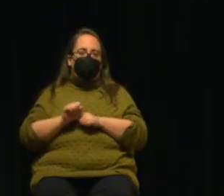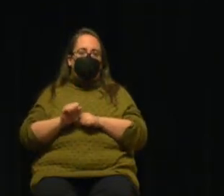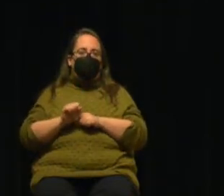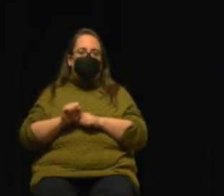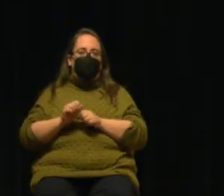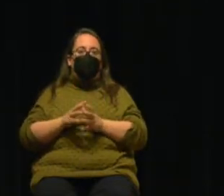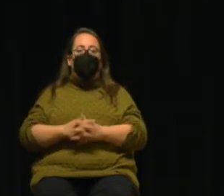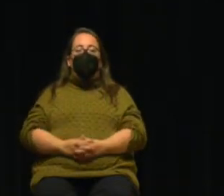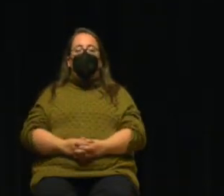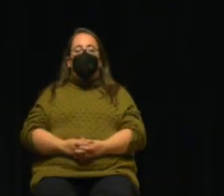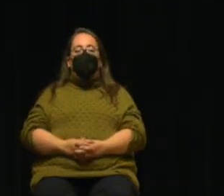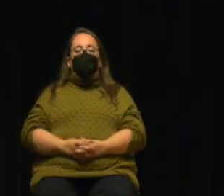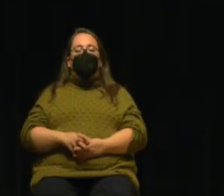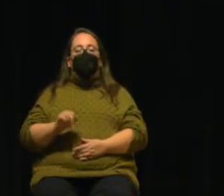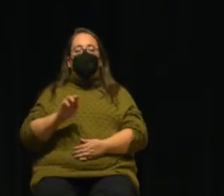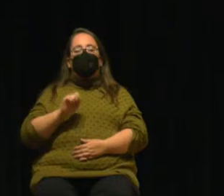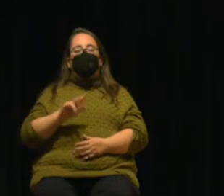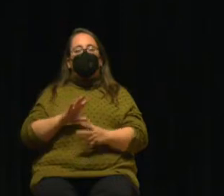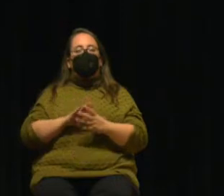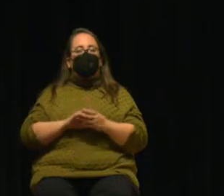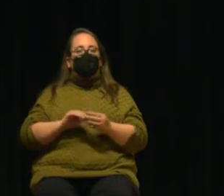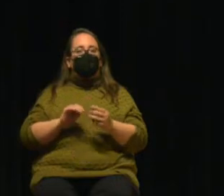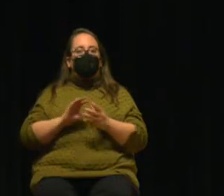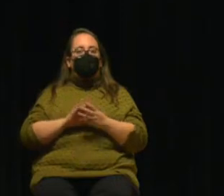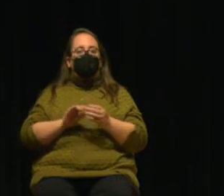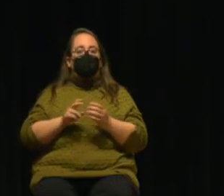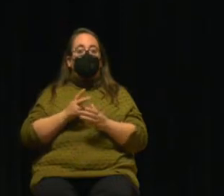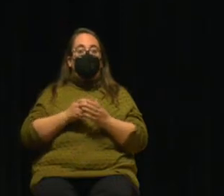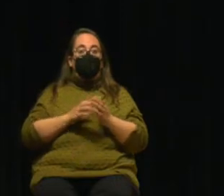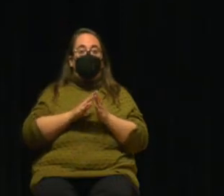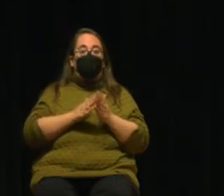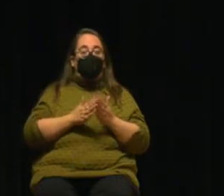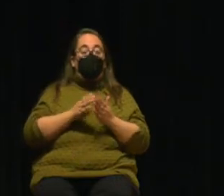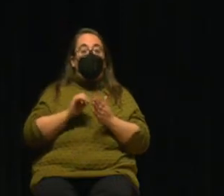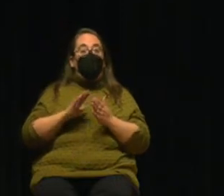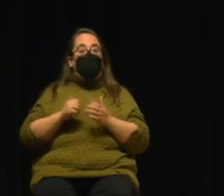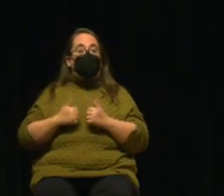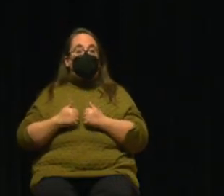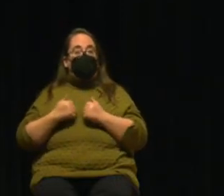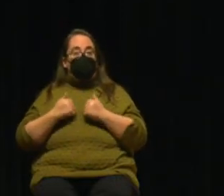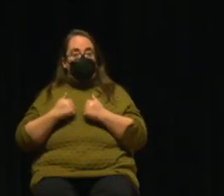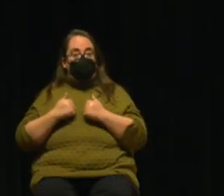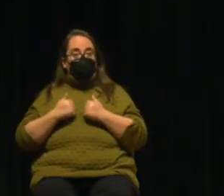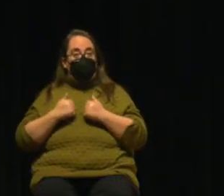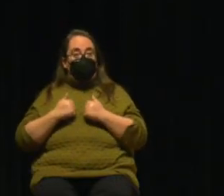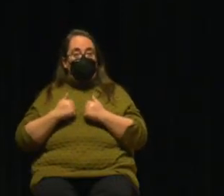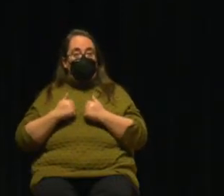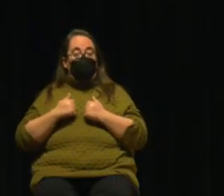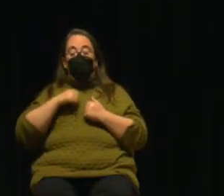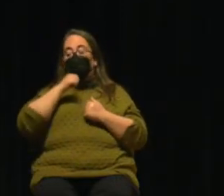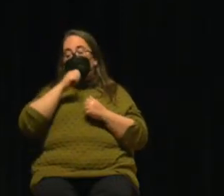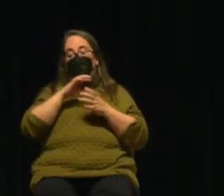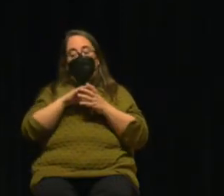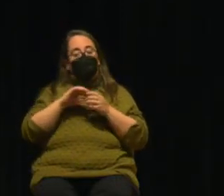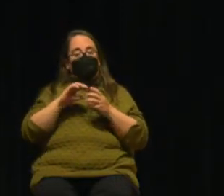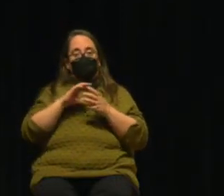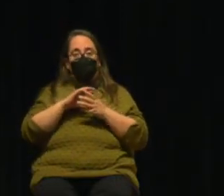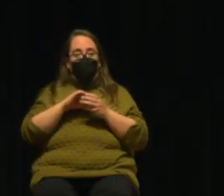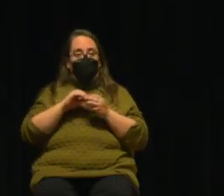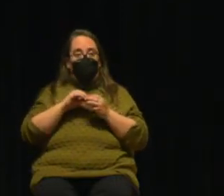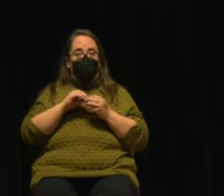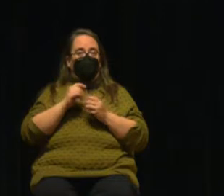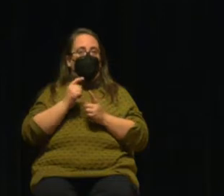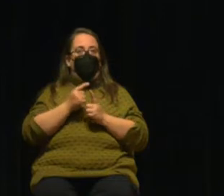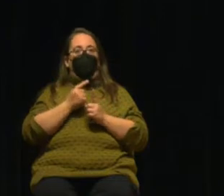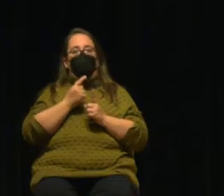Still's story, then, both the book and his life, is not the story of a single